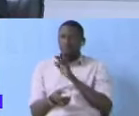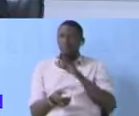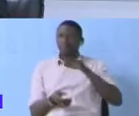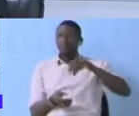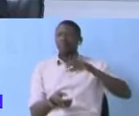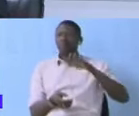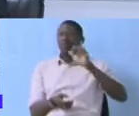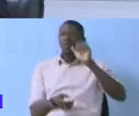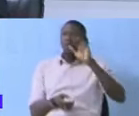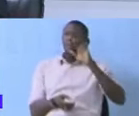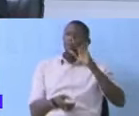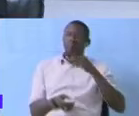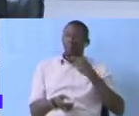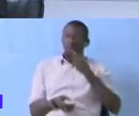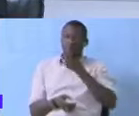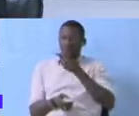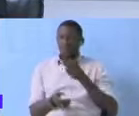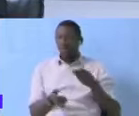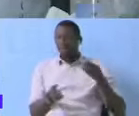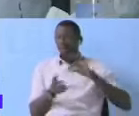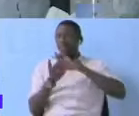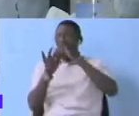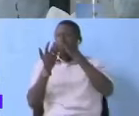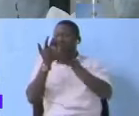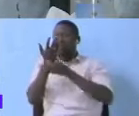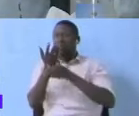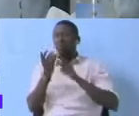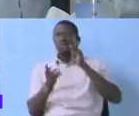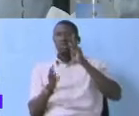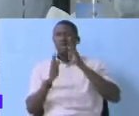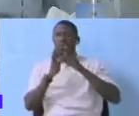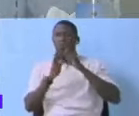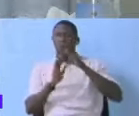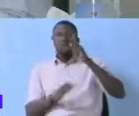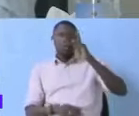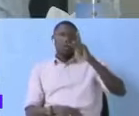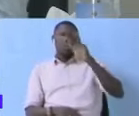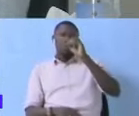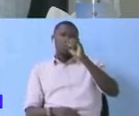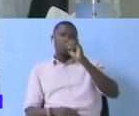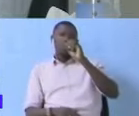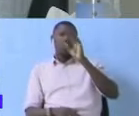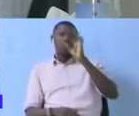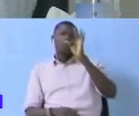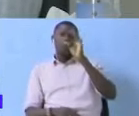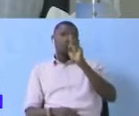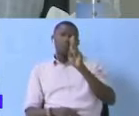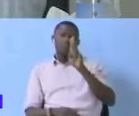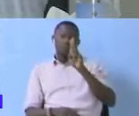Kotu. Can you explain how that came about? Sa afonyo wo mune yo sabo aketa nyadi le.